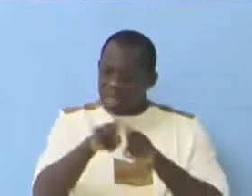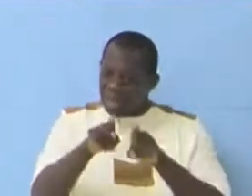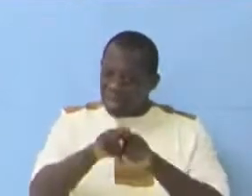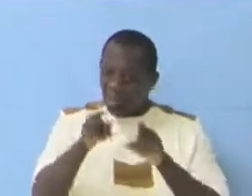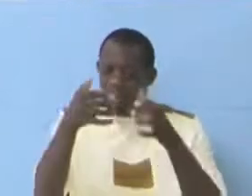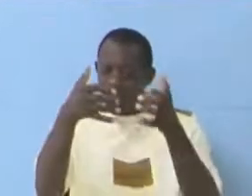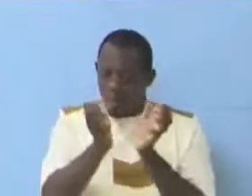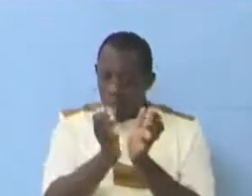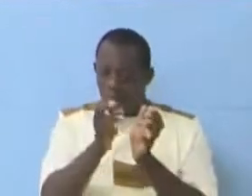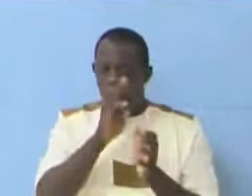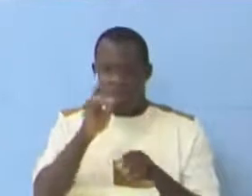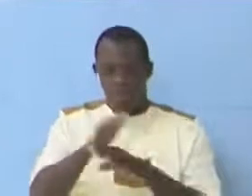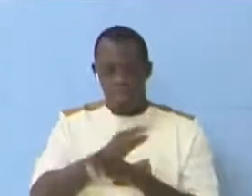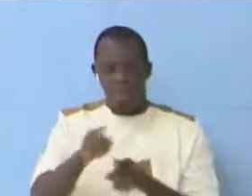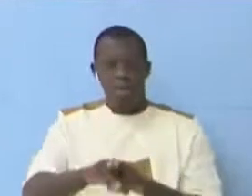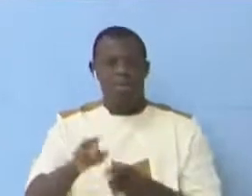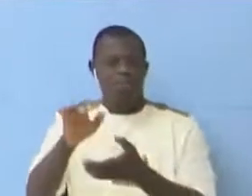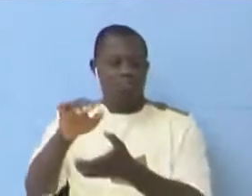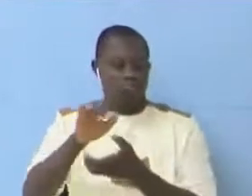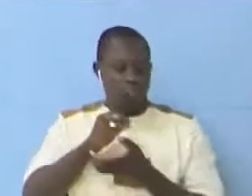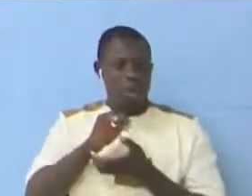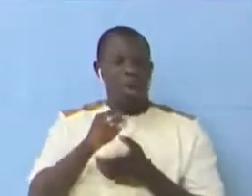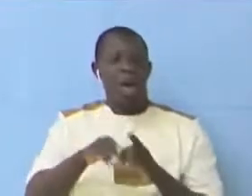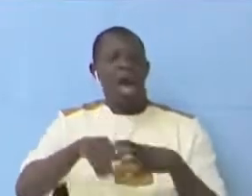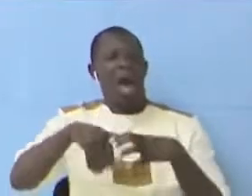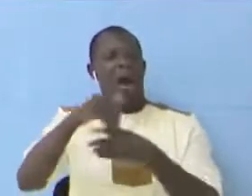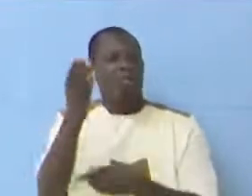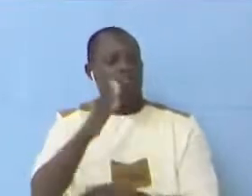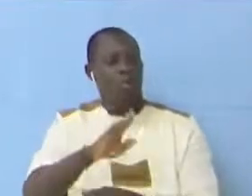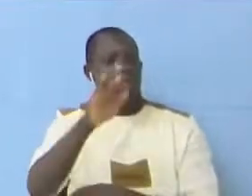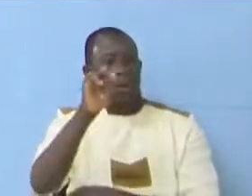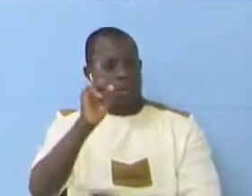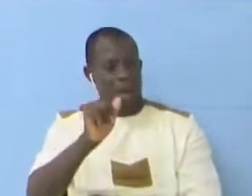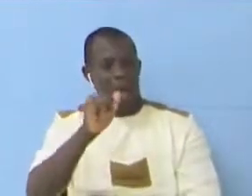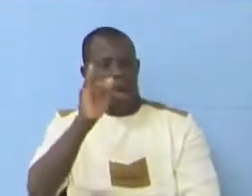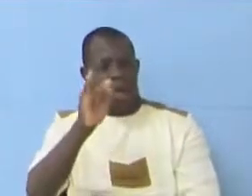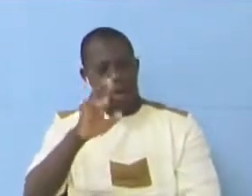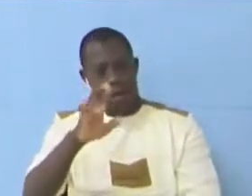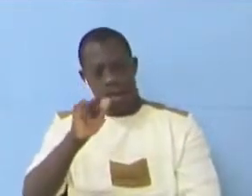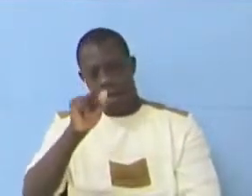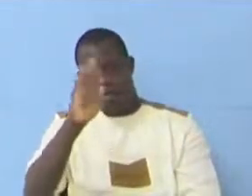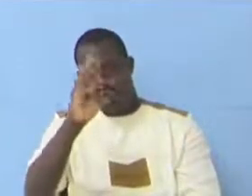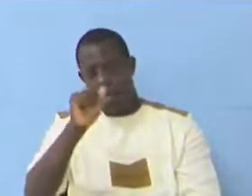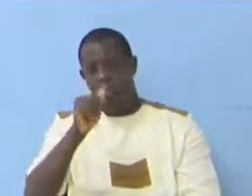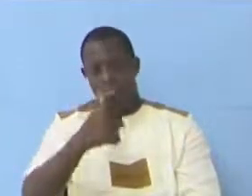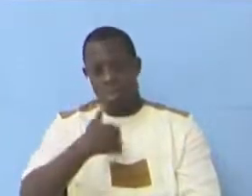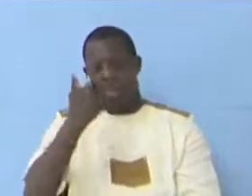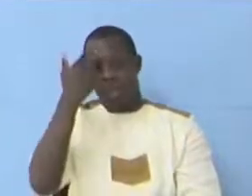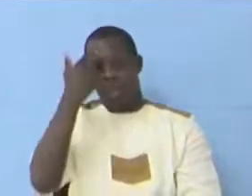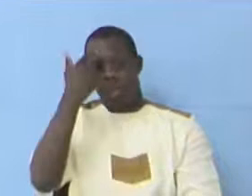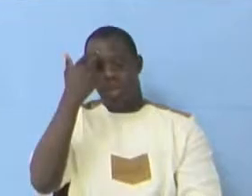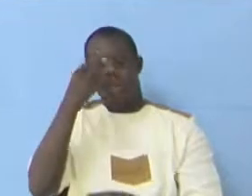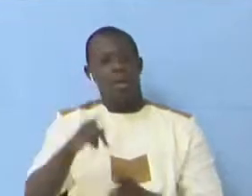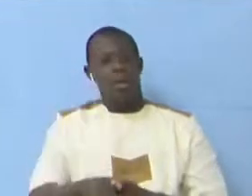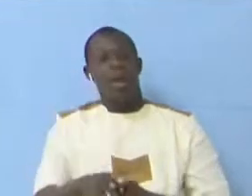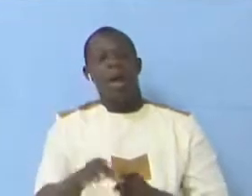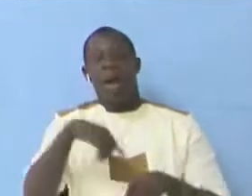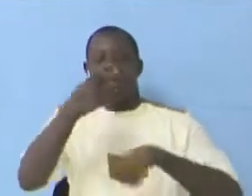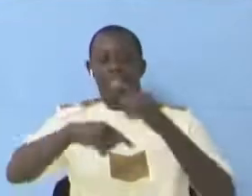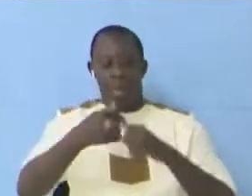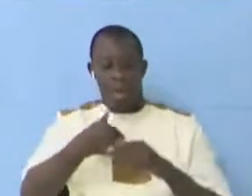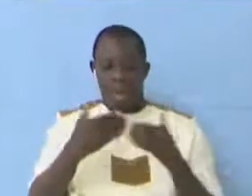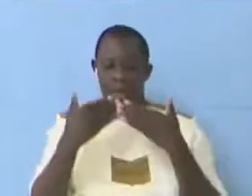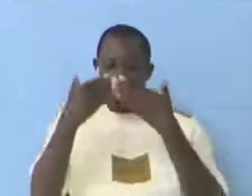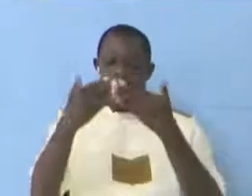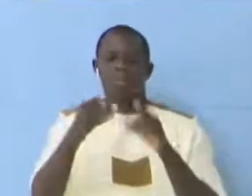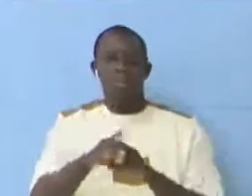was removed from the Kairaba. lii xëy na mooy groupe gi nga xam ne ñoom lañ génnee ci Kairaba. There and then I told him,